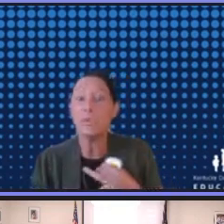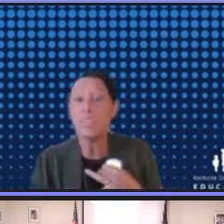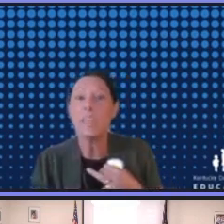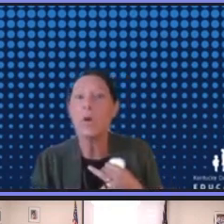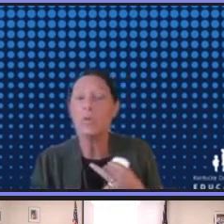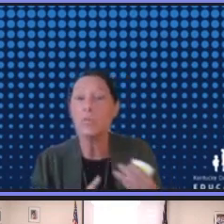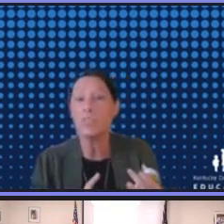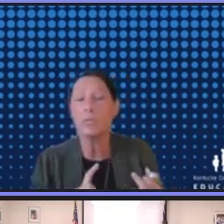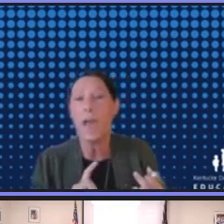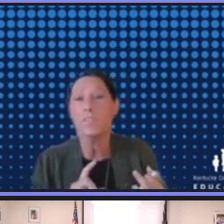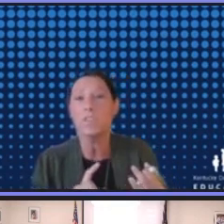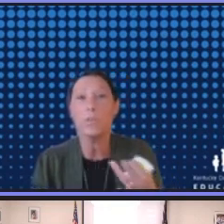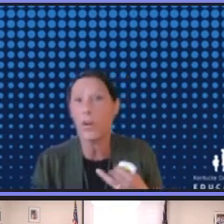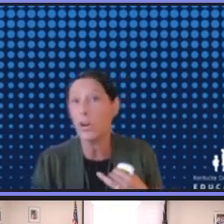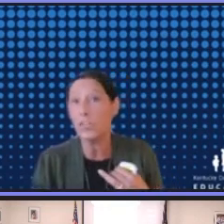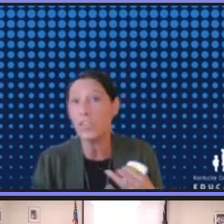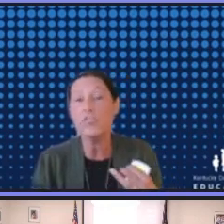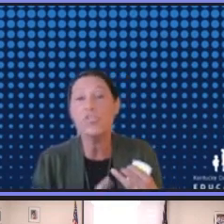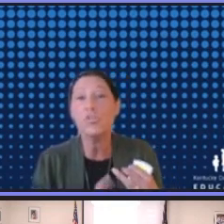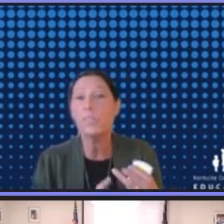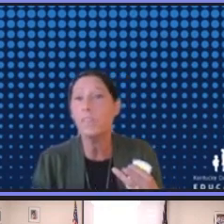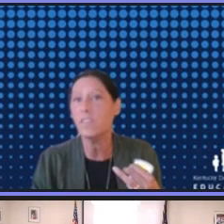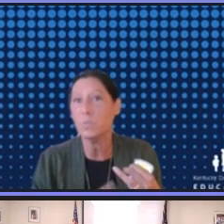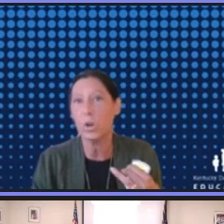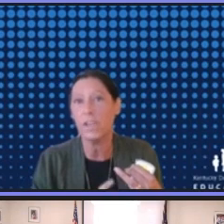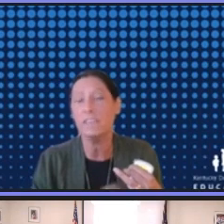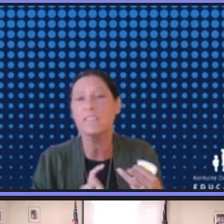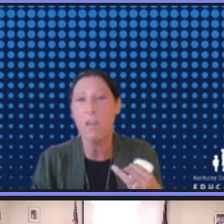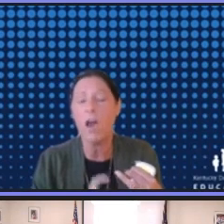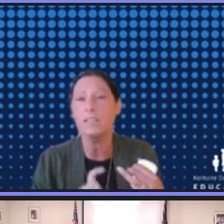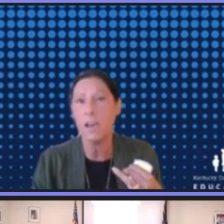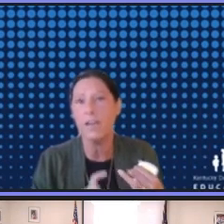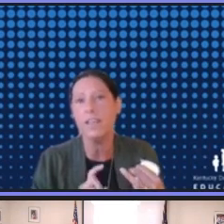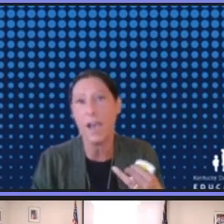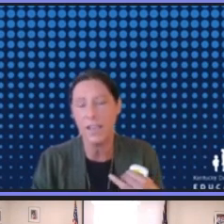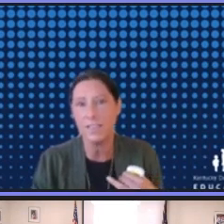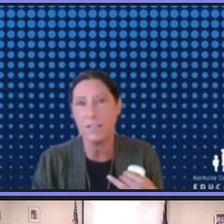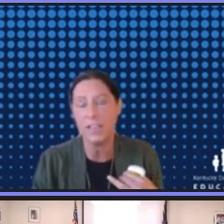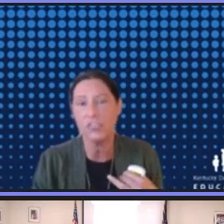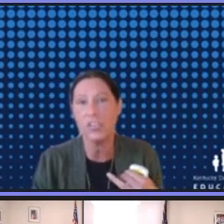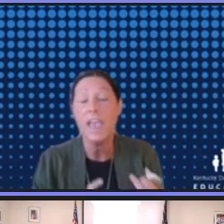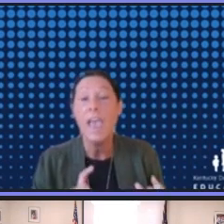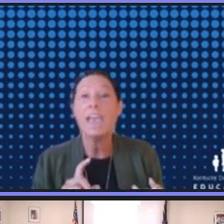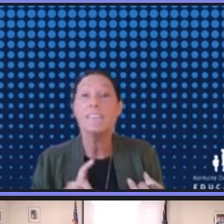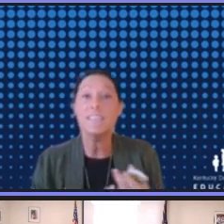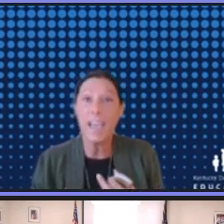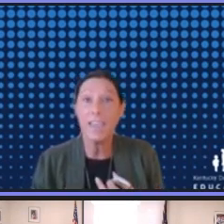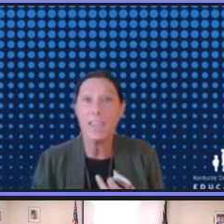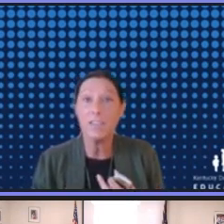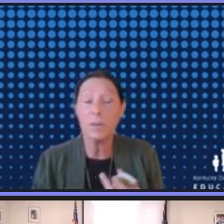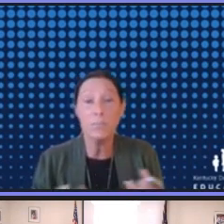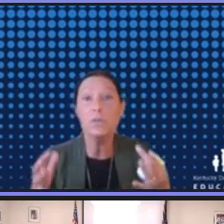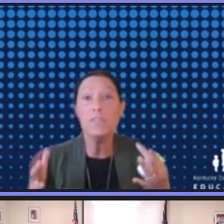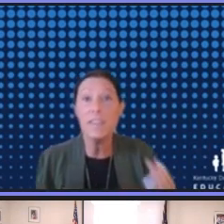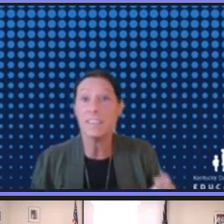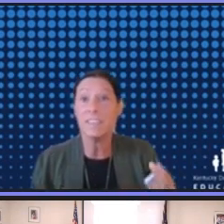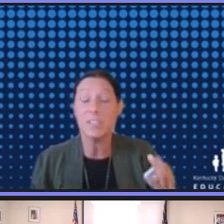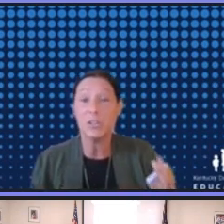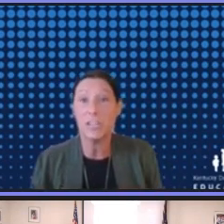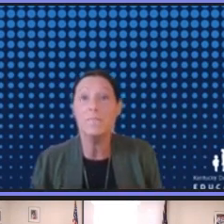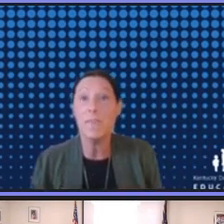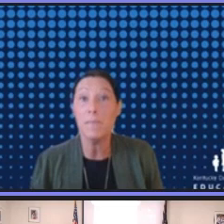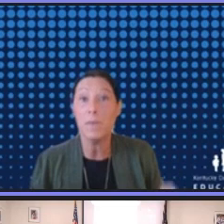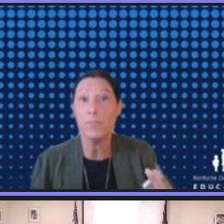it includes stakeholders throughout to first ensure that this work is not done in isolation, and second, to build